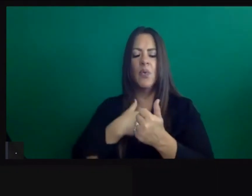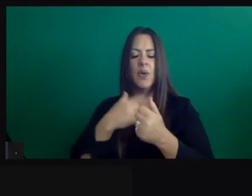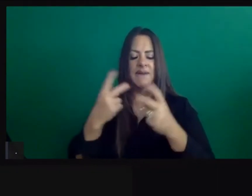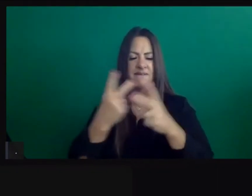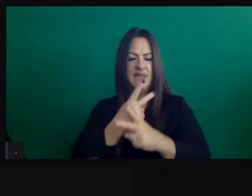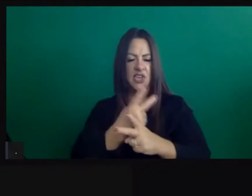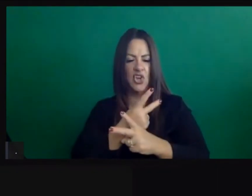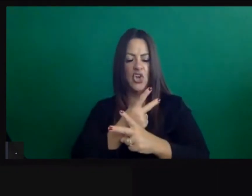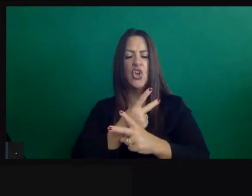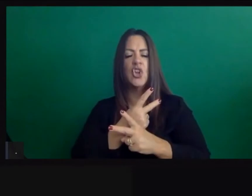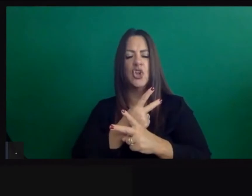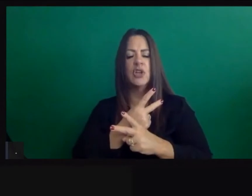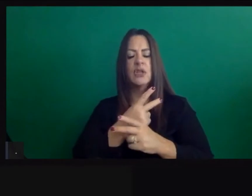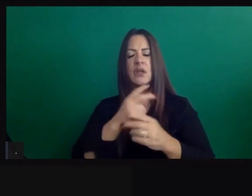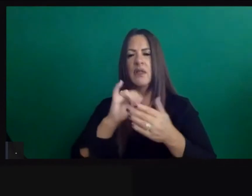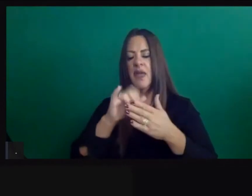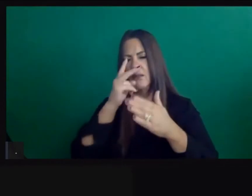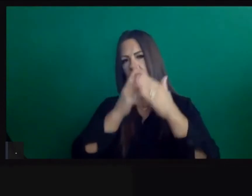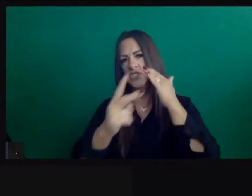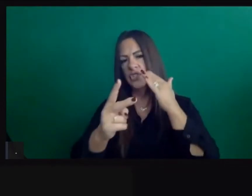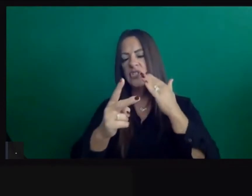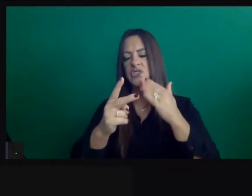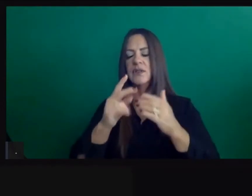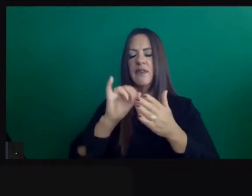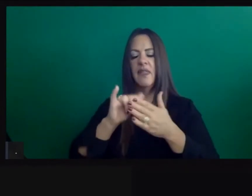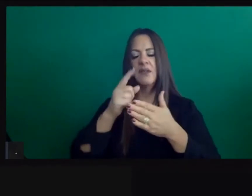on the CDPH website.